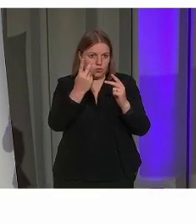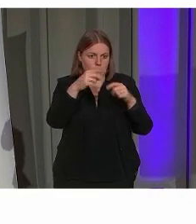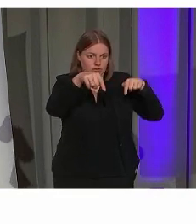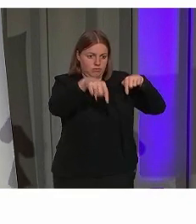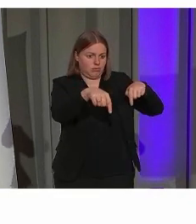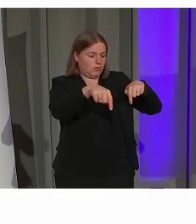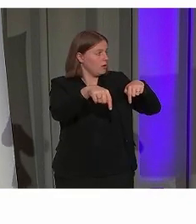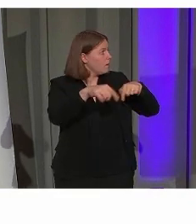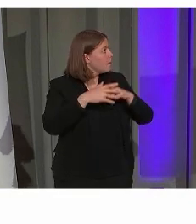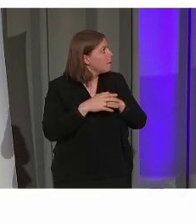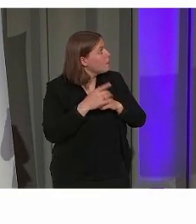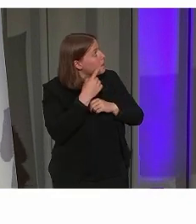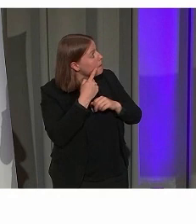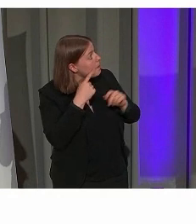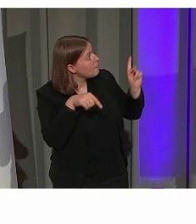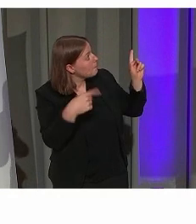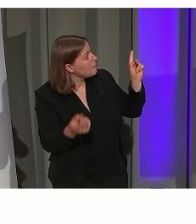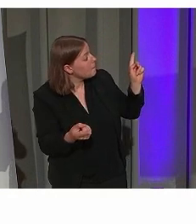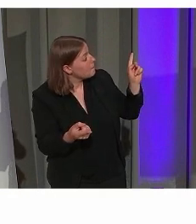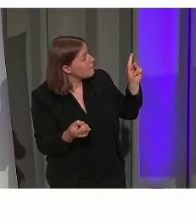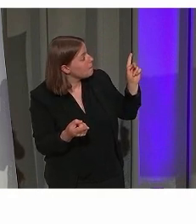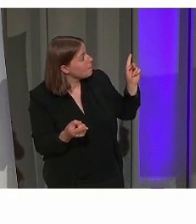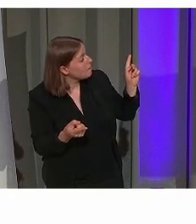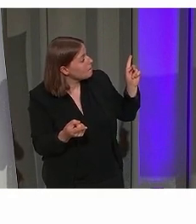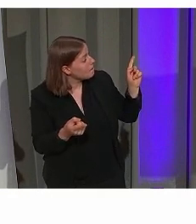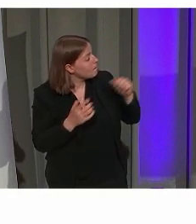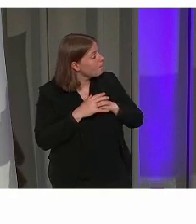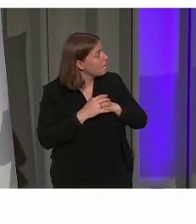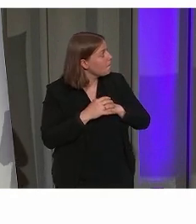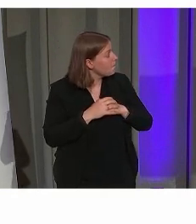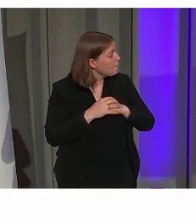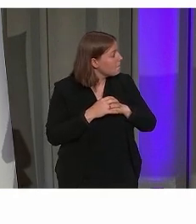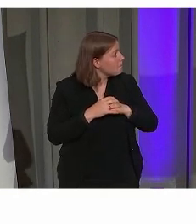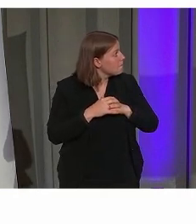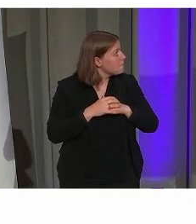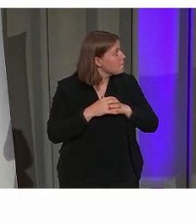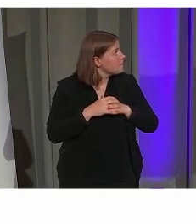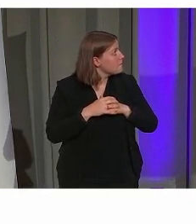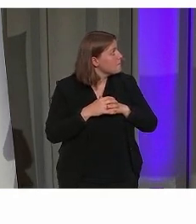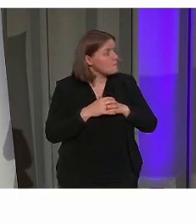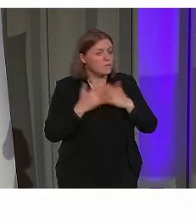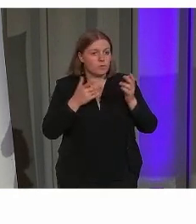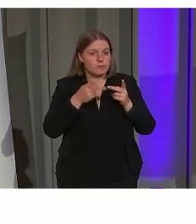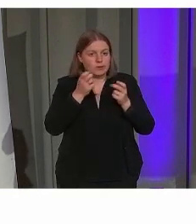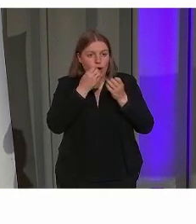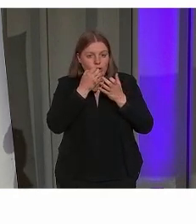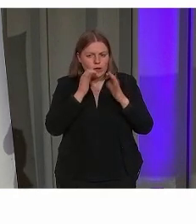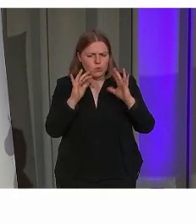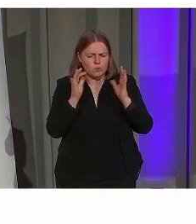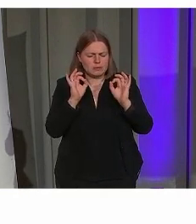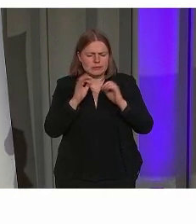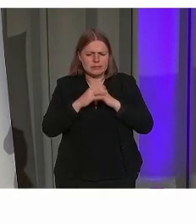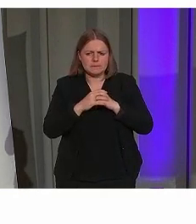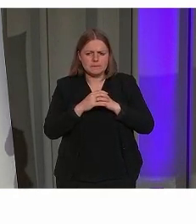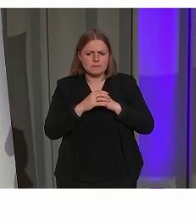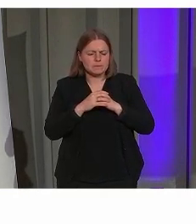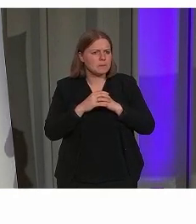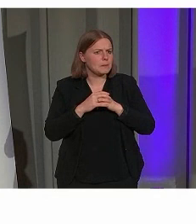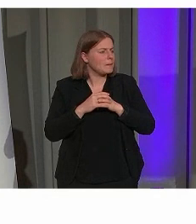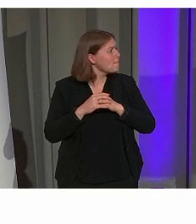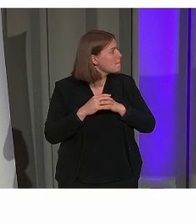Well, let's go to know a little bit more about that. In the